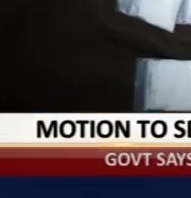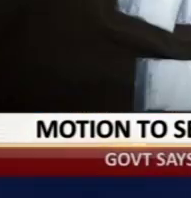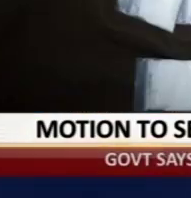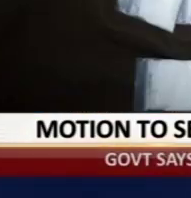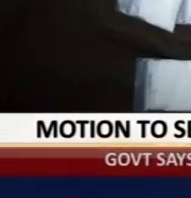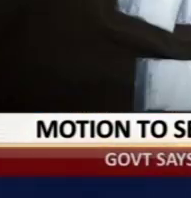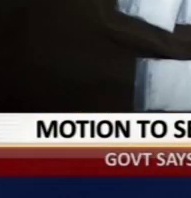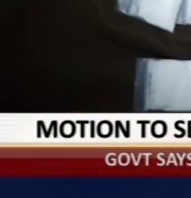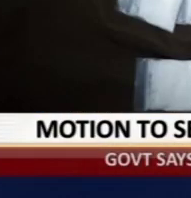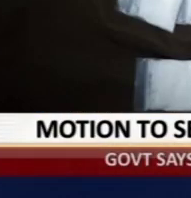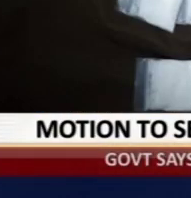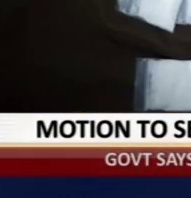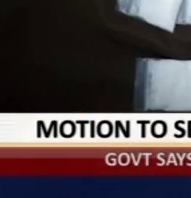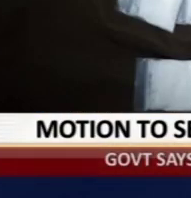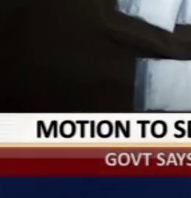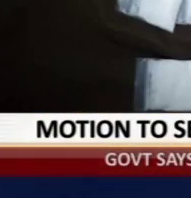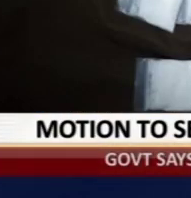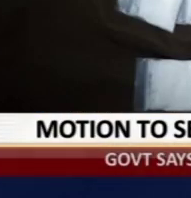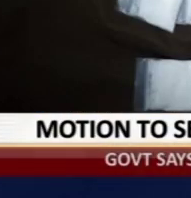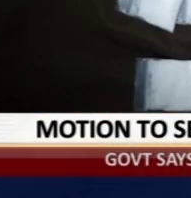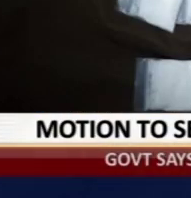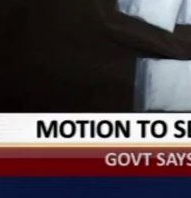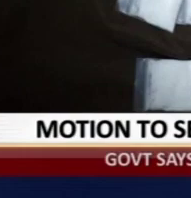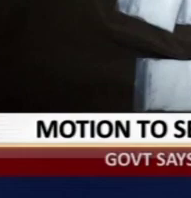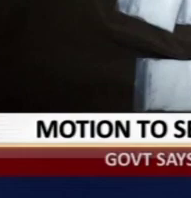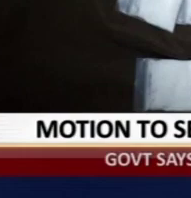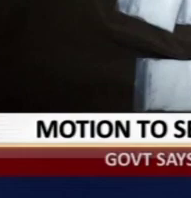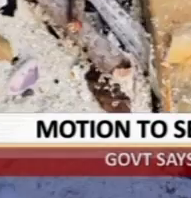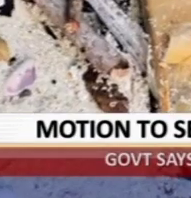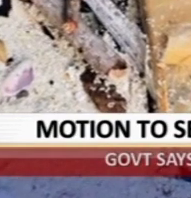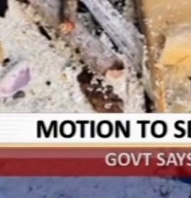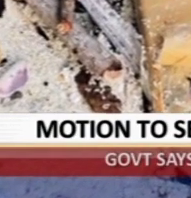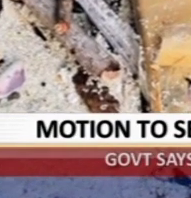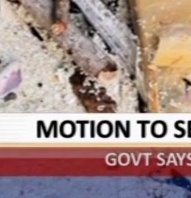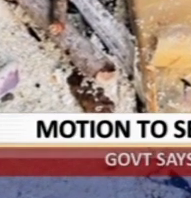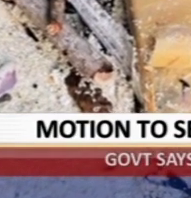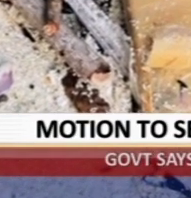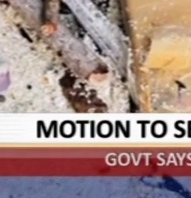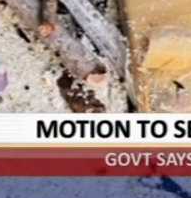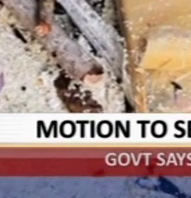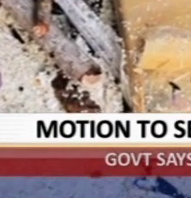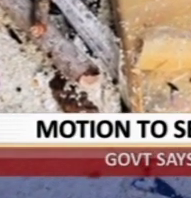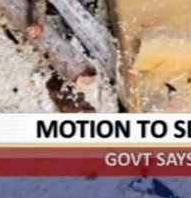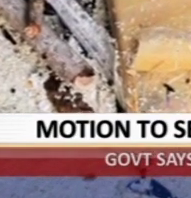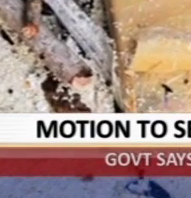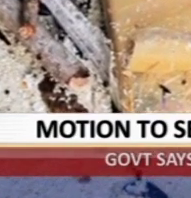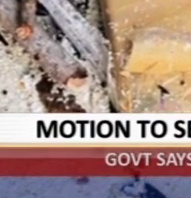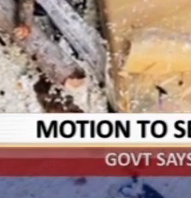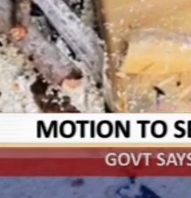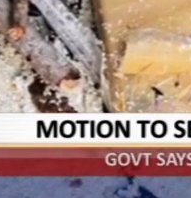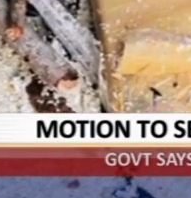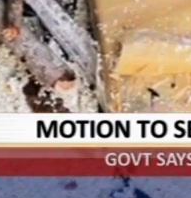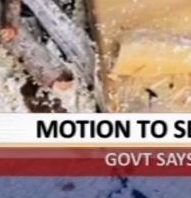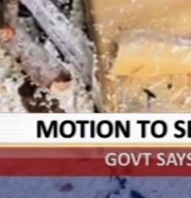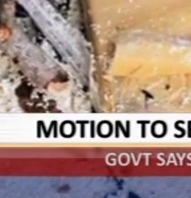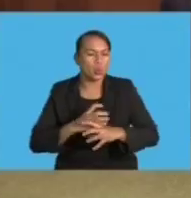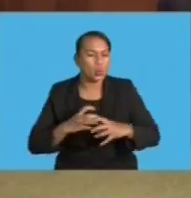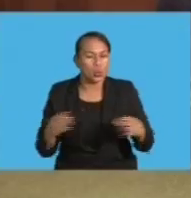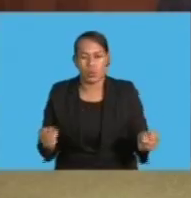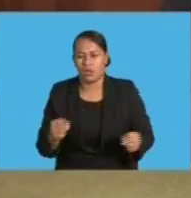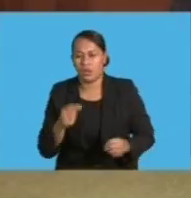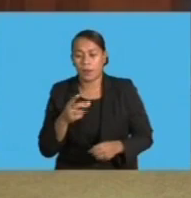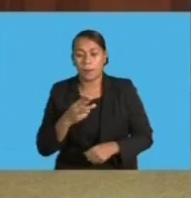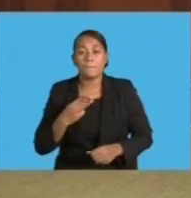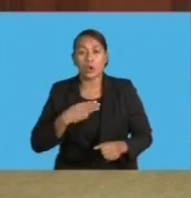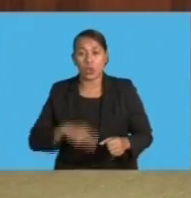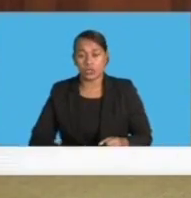Nawaikula believes the drug problem is the result of Fiji becoming a secular state, albeit with no evidence to back up his claim.